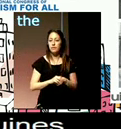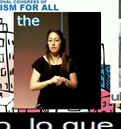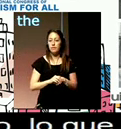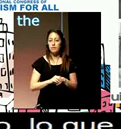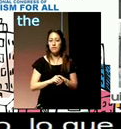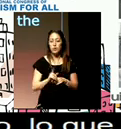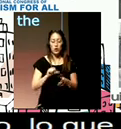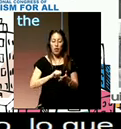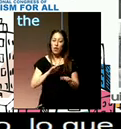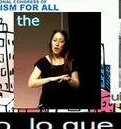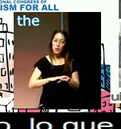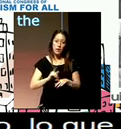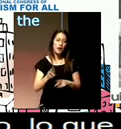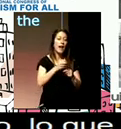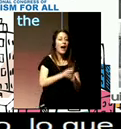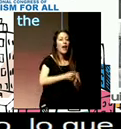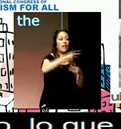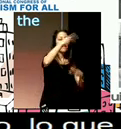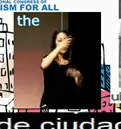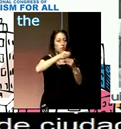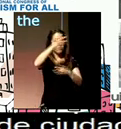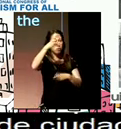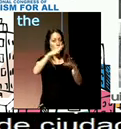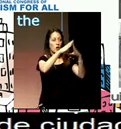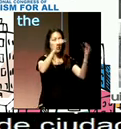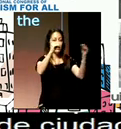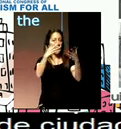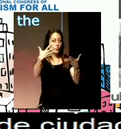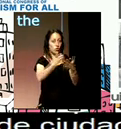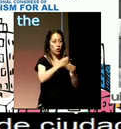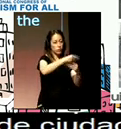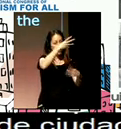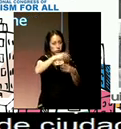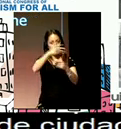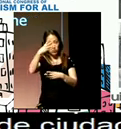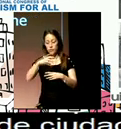The next slide. Can you put the next one on?